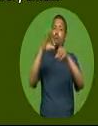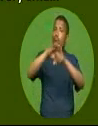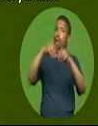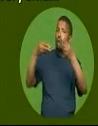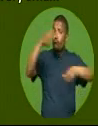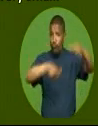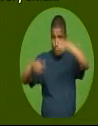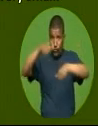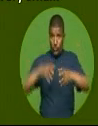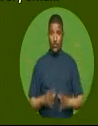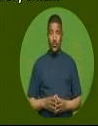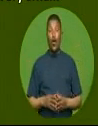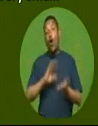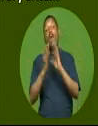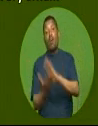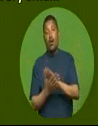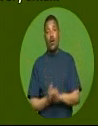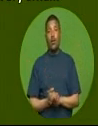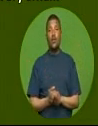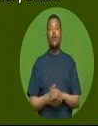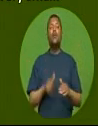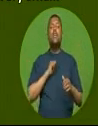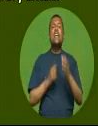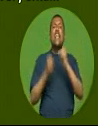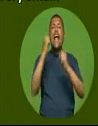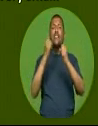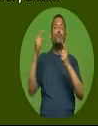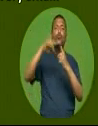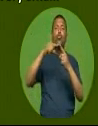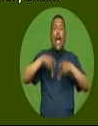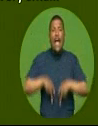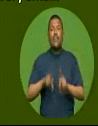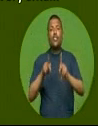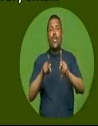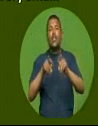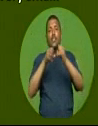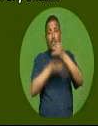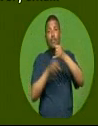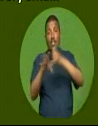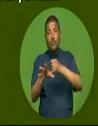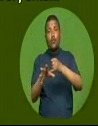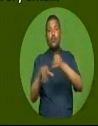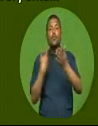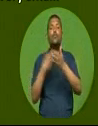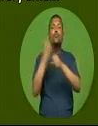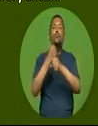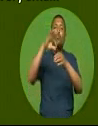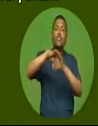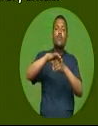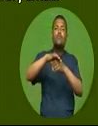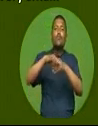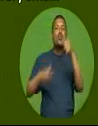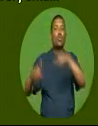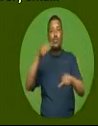contribution. However, relative to agricultural subsector, its employment